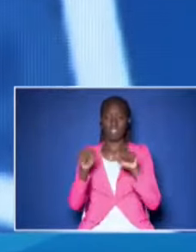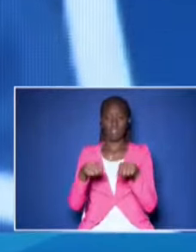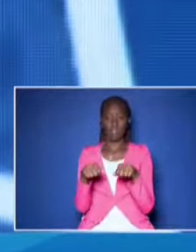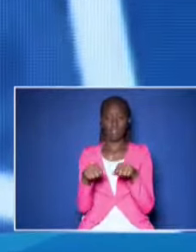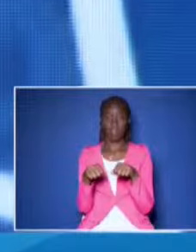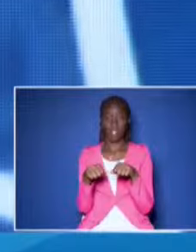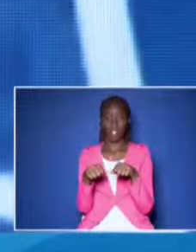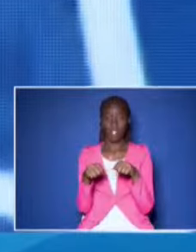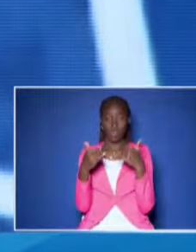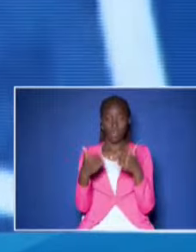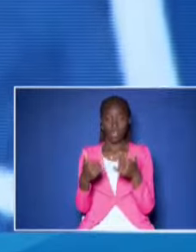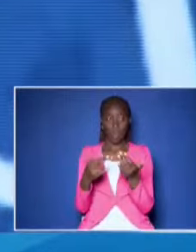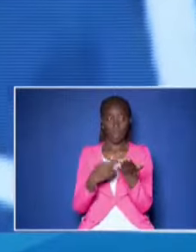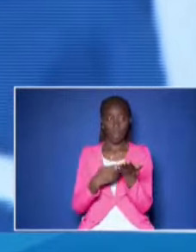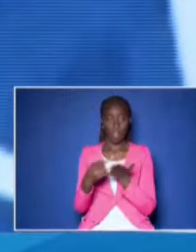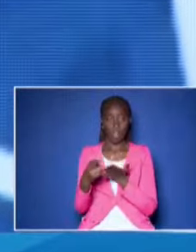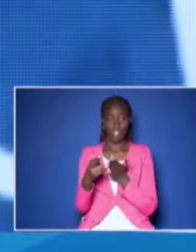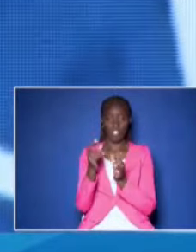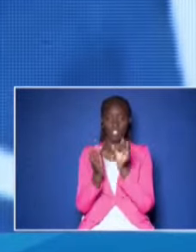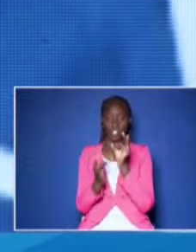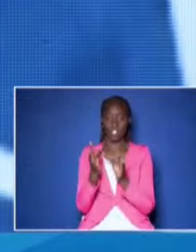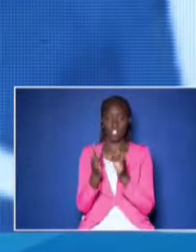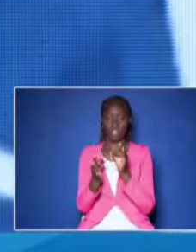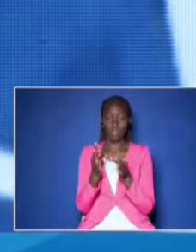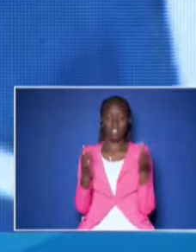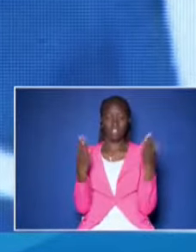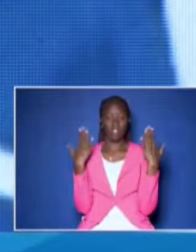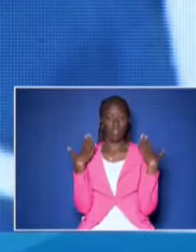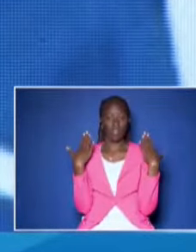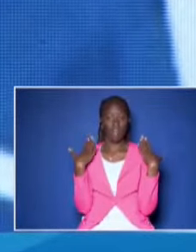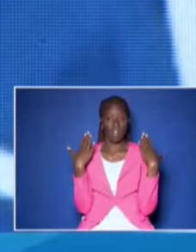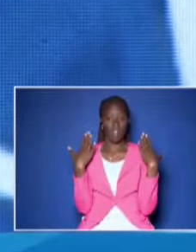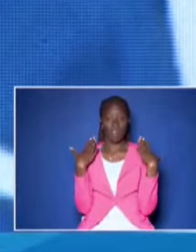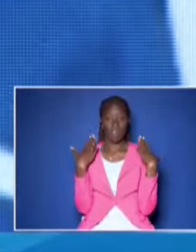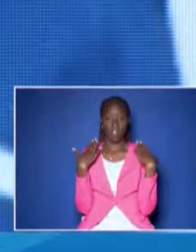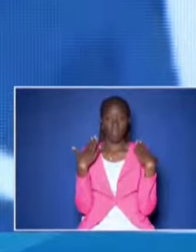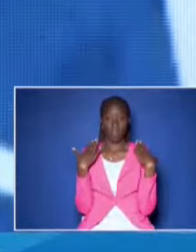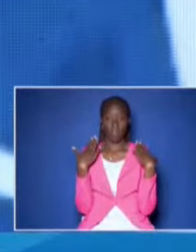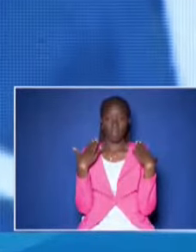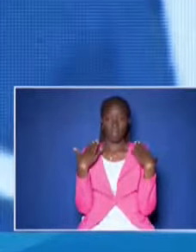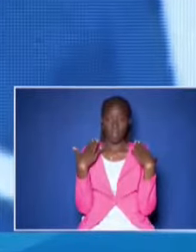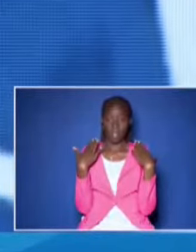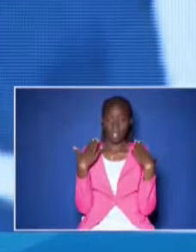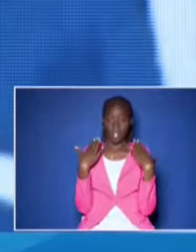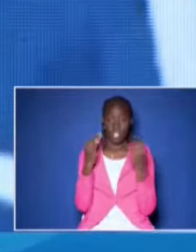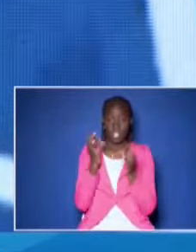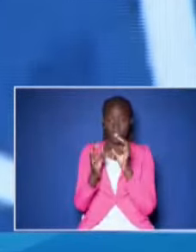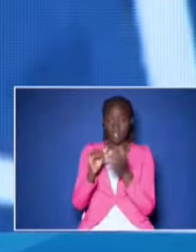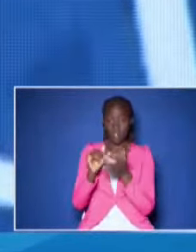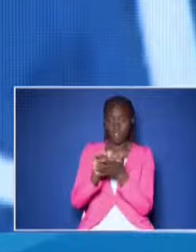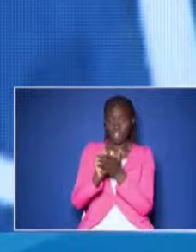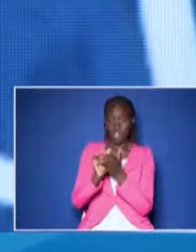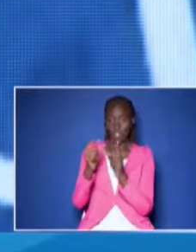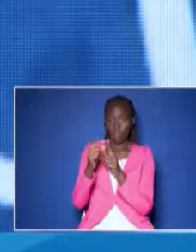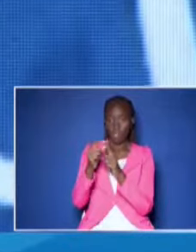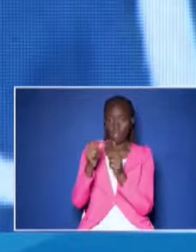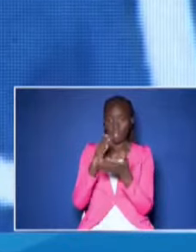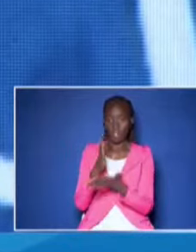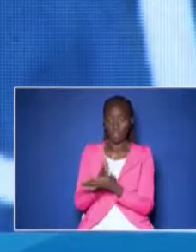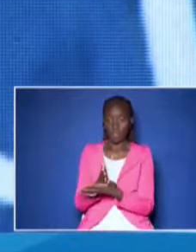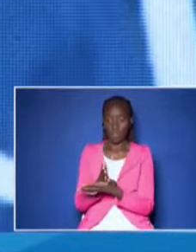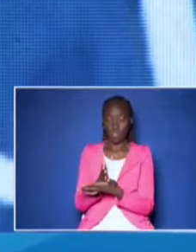said judgment is forever the enet of your word is